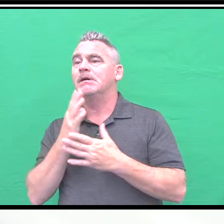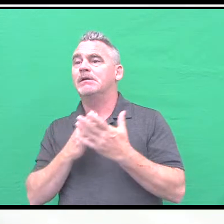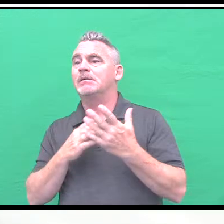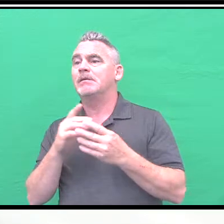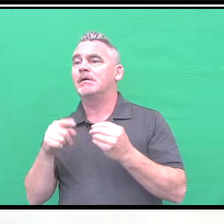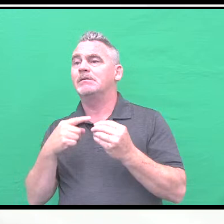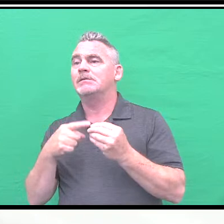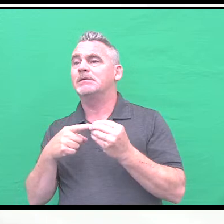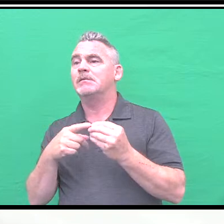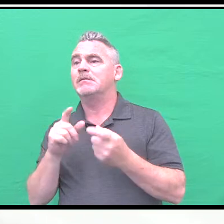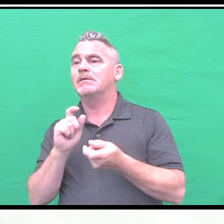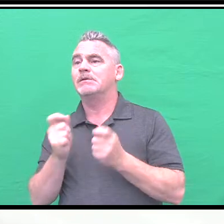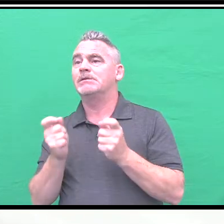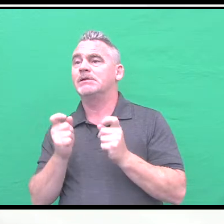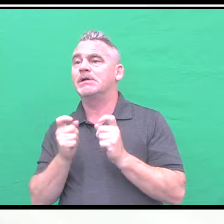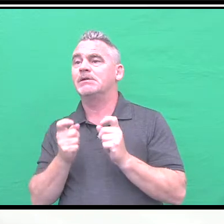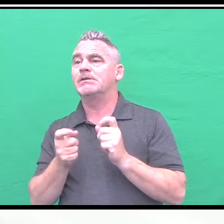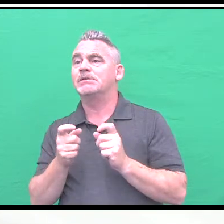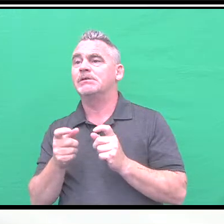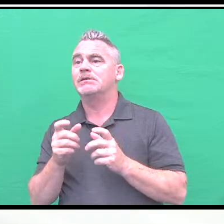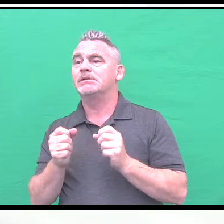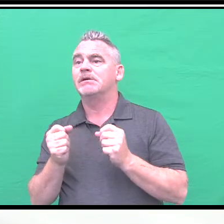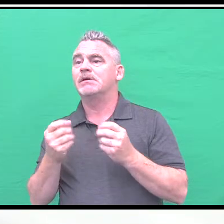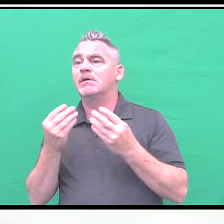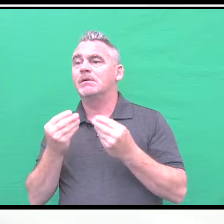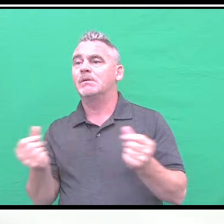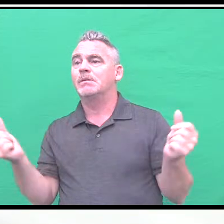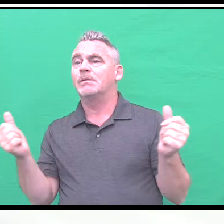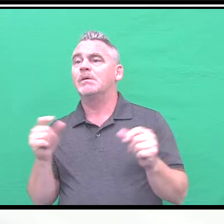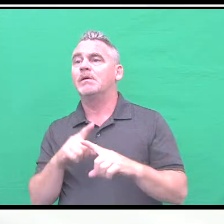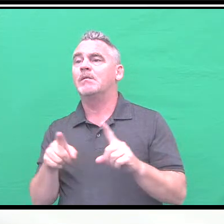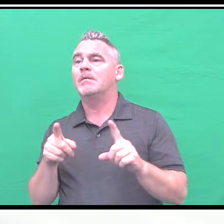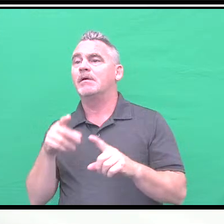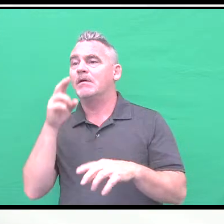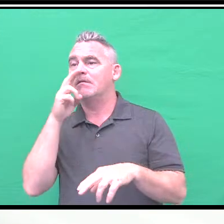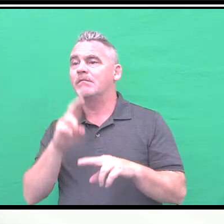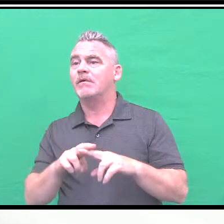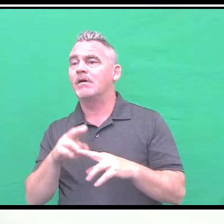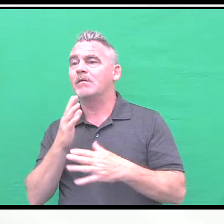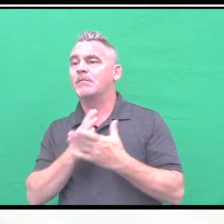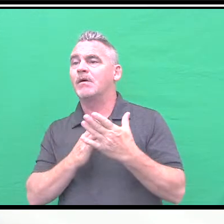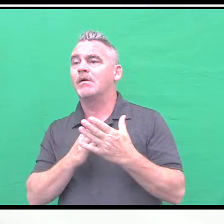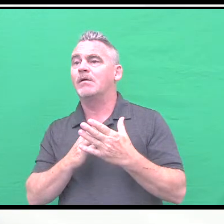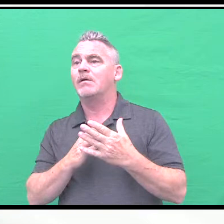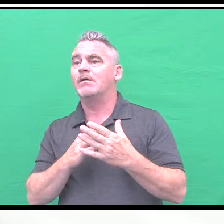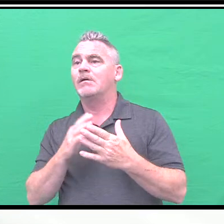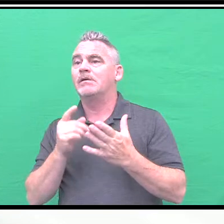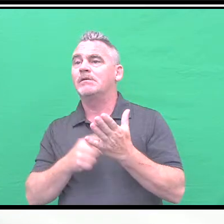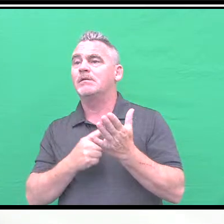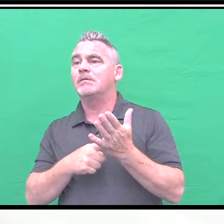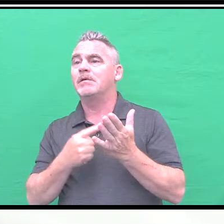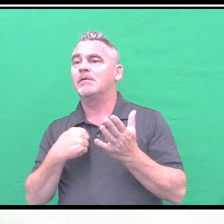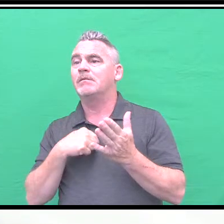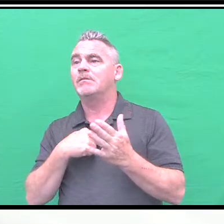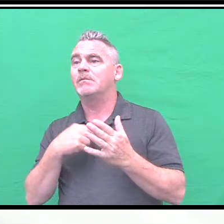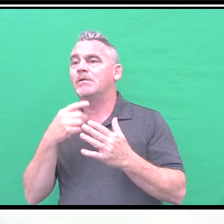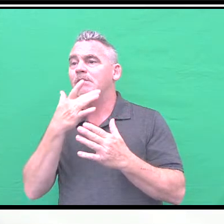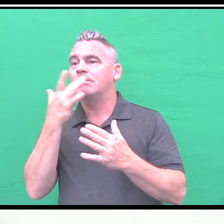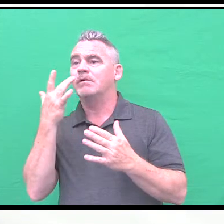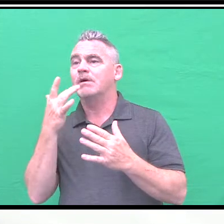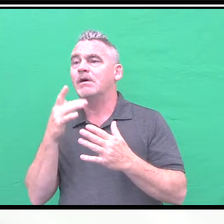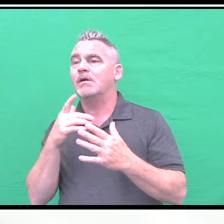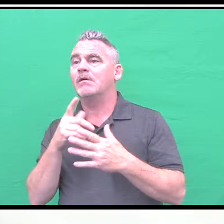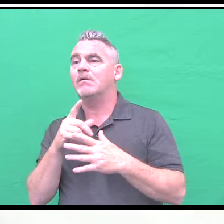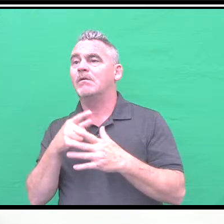made some notes and got a lot done, but that wasn't the fun part. I think that sometimes we forget what an impact we make on